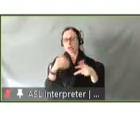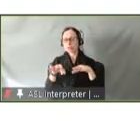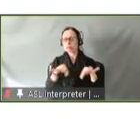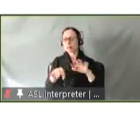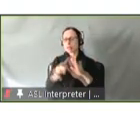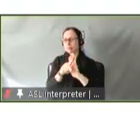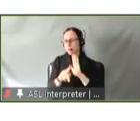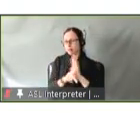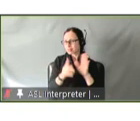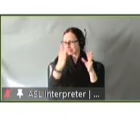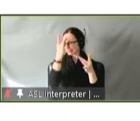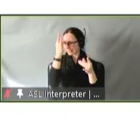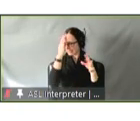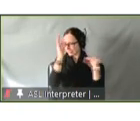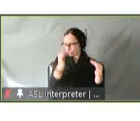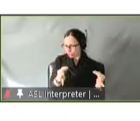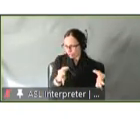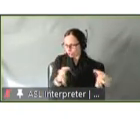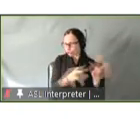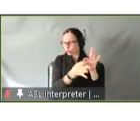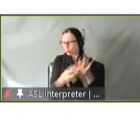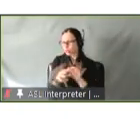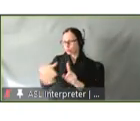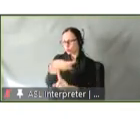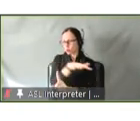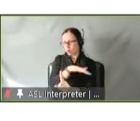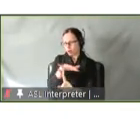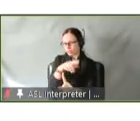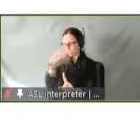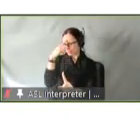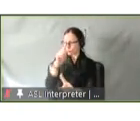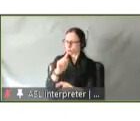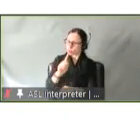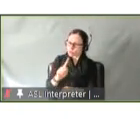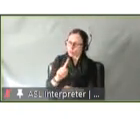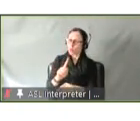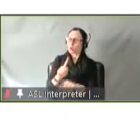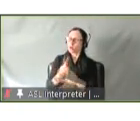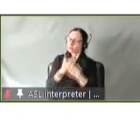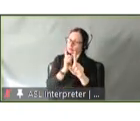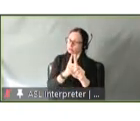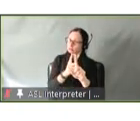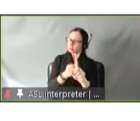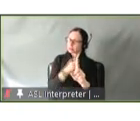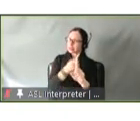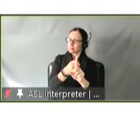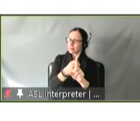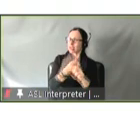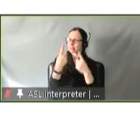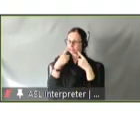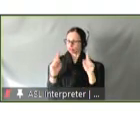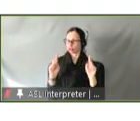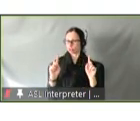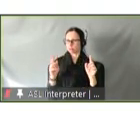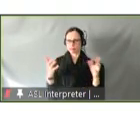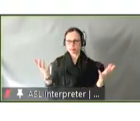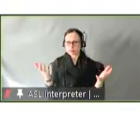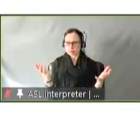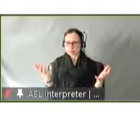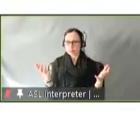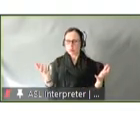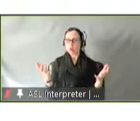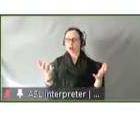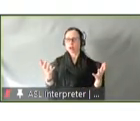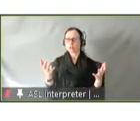policy decisions in context to ensure that the intended impact is achieved, which is really to maximize the health